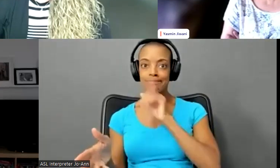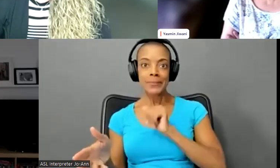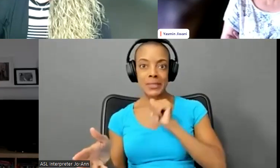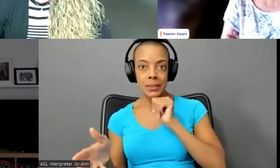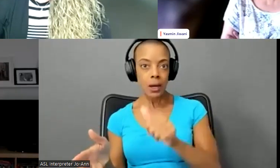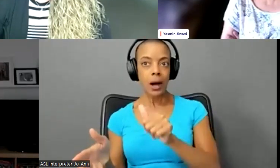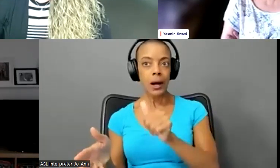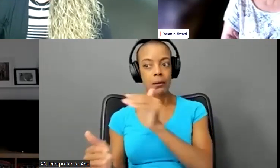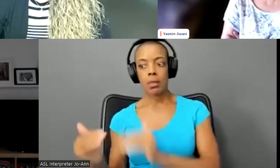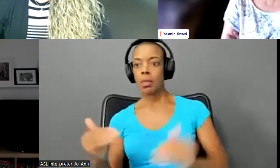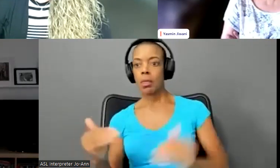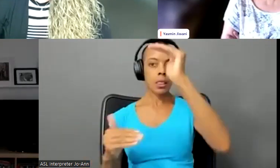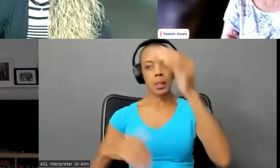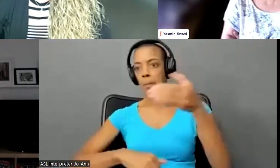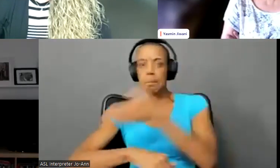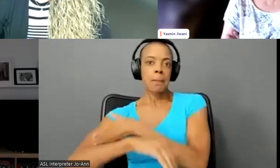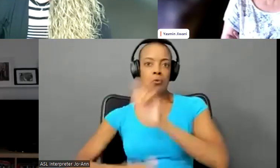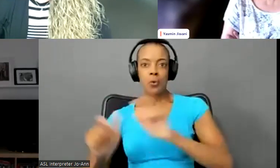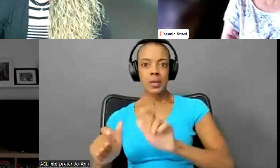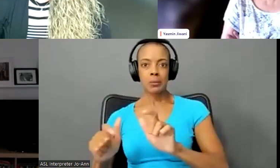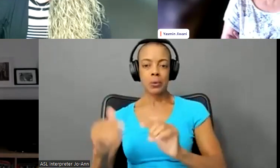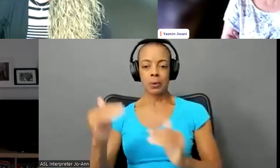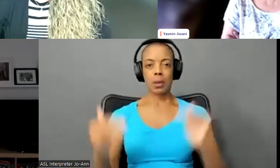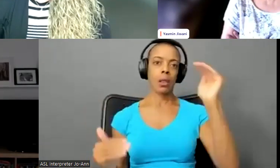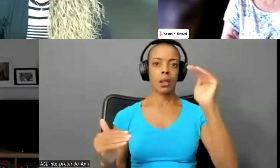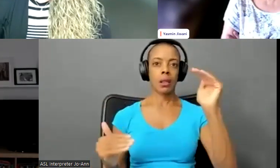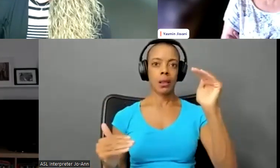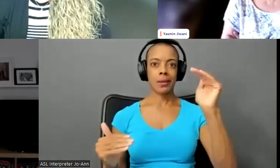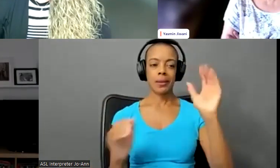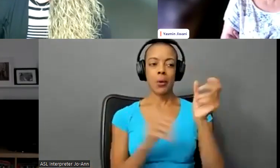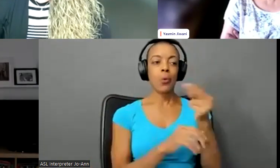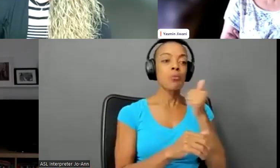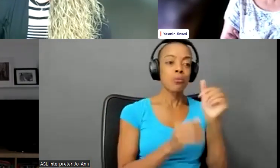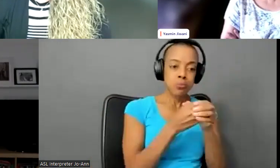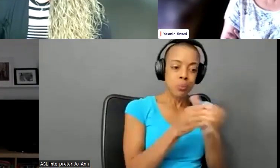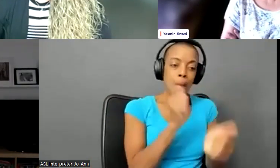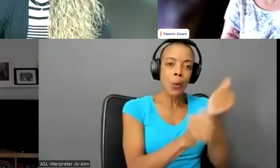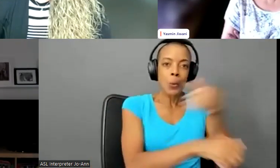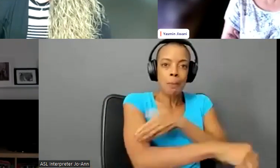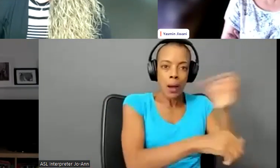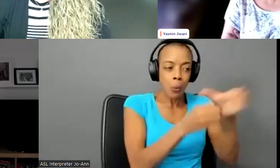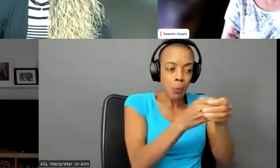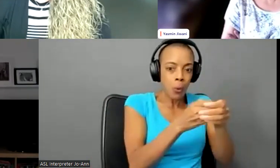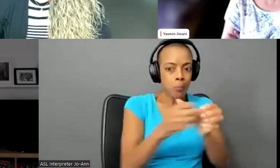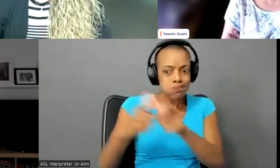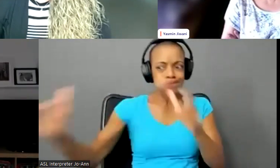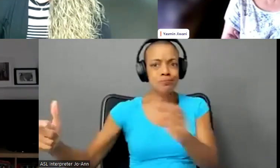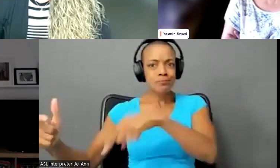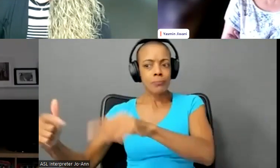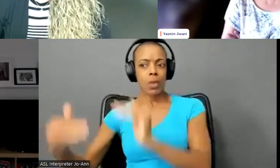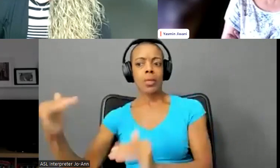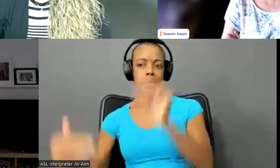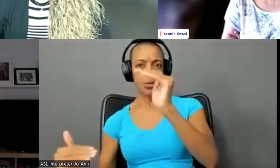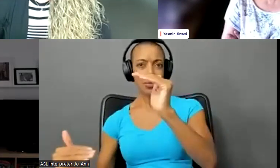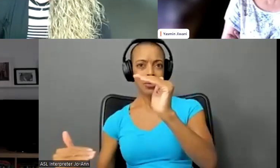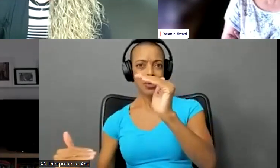of power. And that's an imbalance that I think also we could request be corrected. One